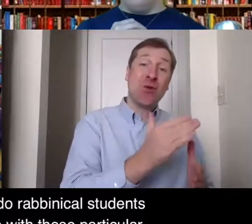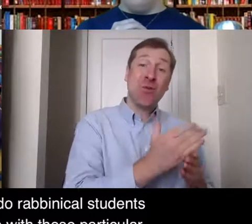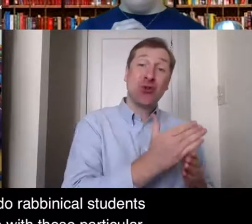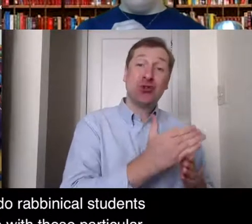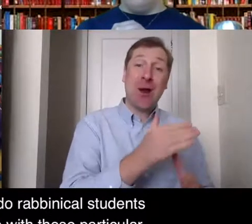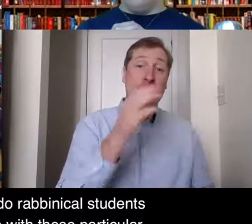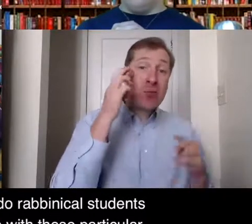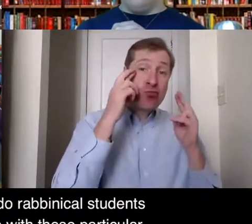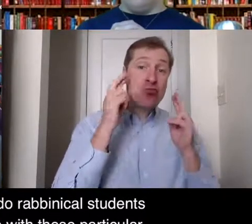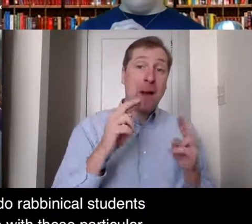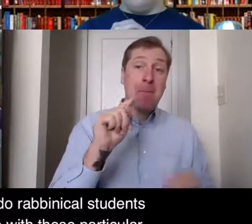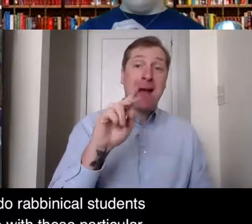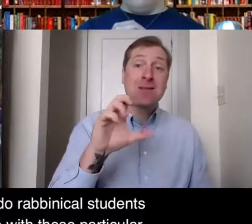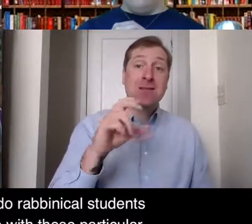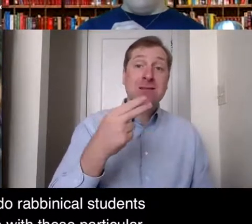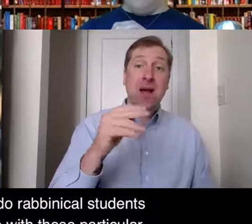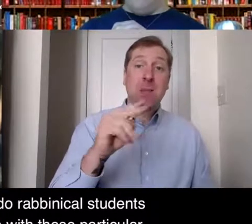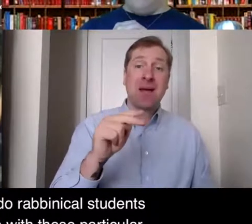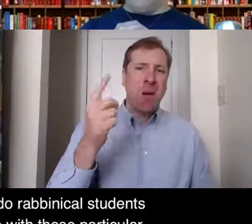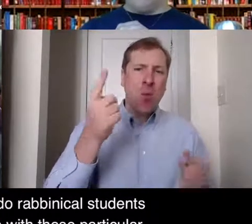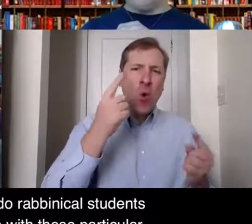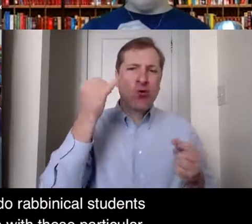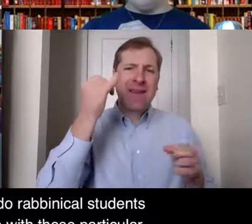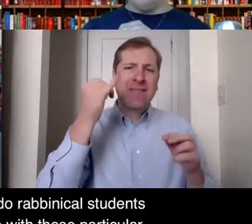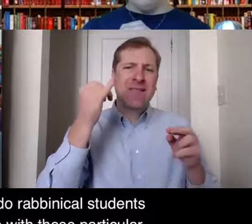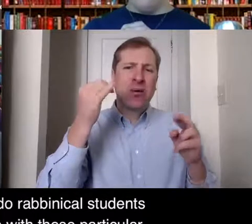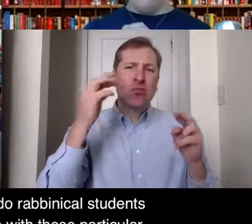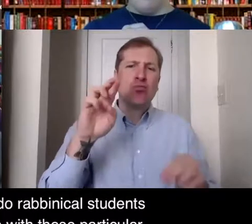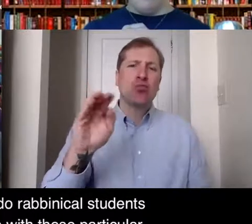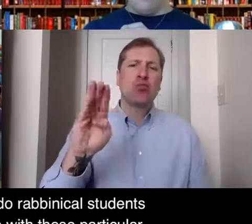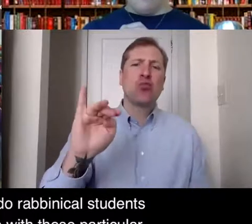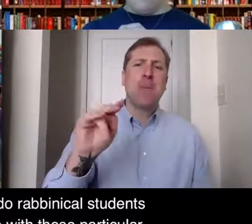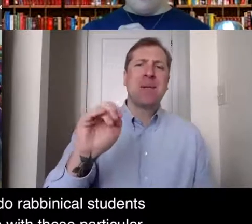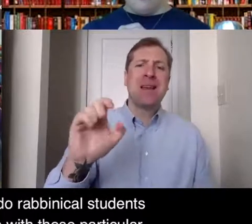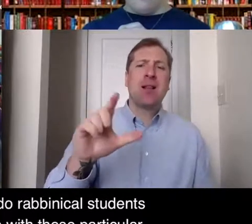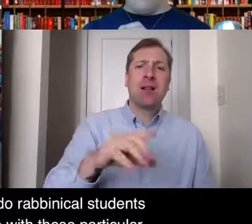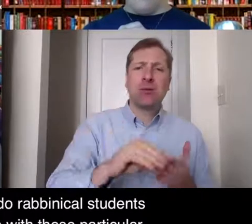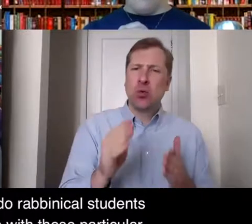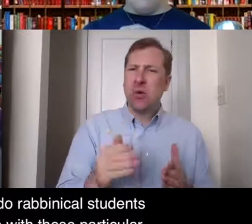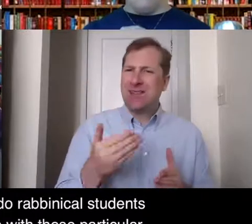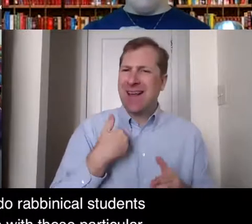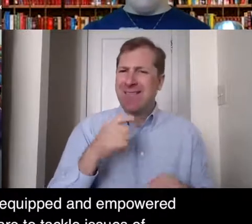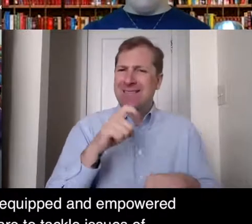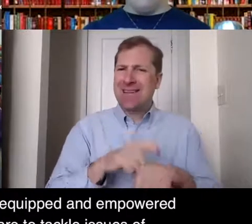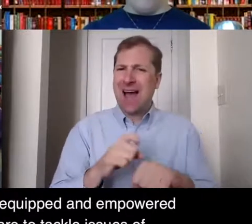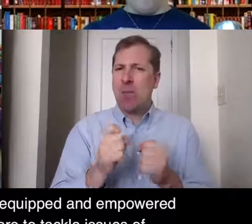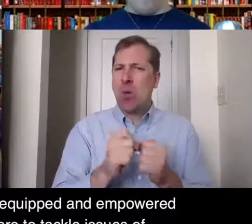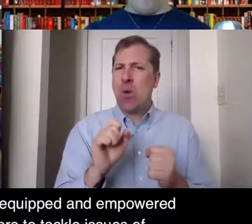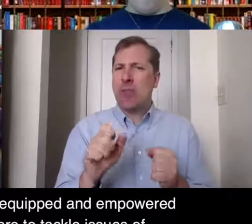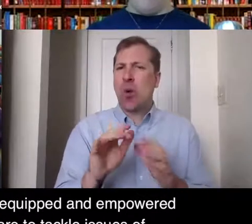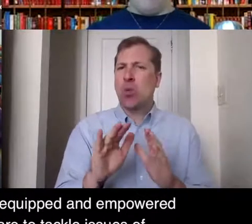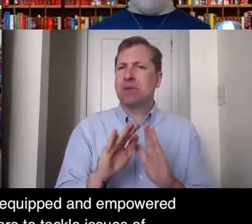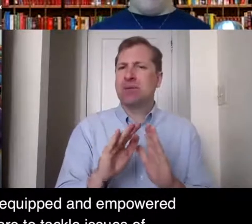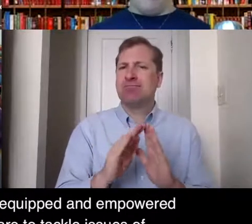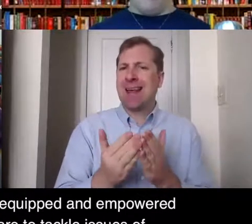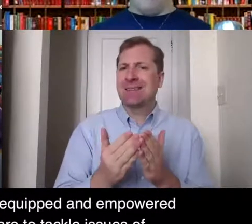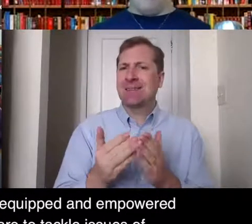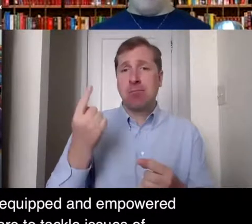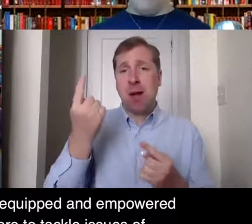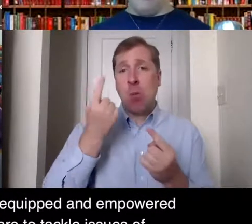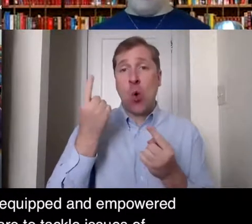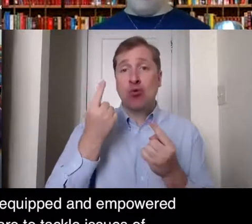I wonder, do rabbinical students generally spend time with these particular texts? I wonder